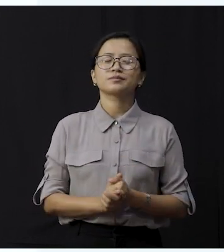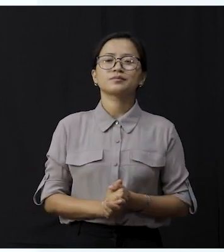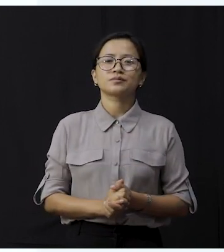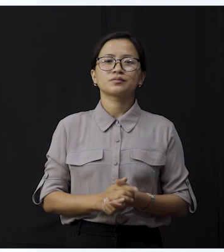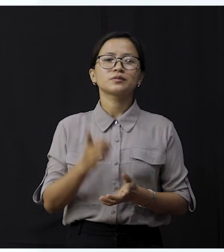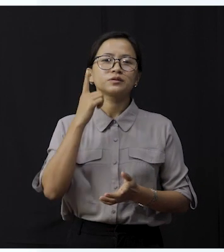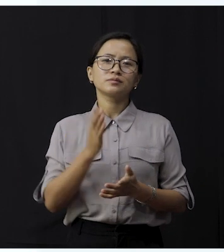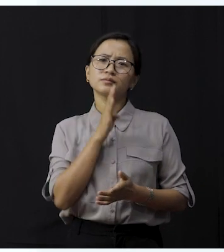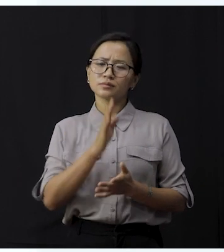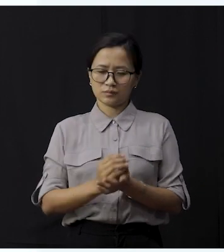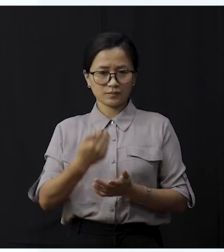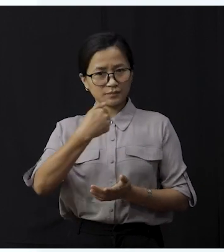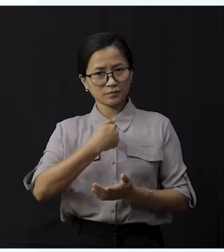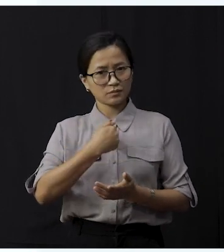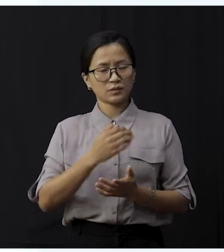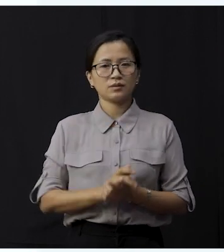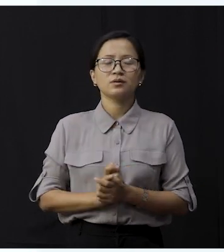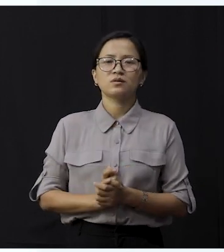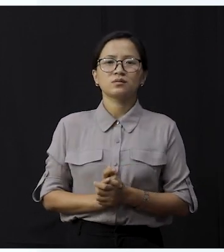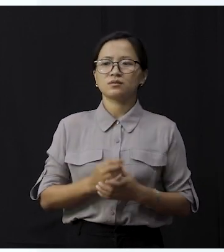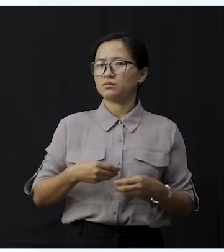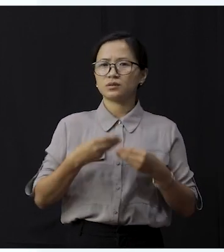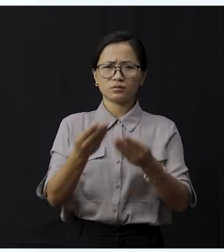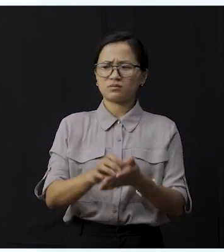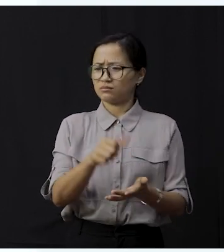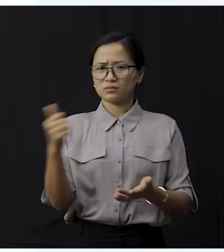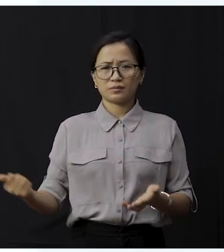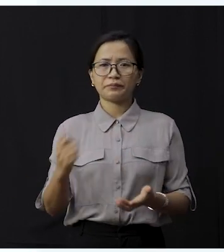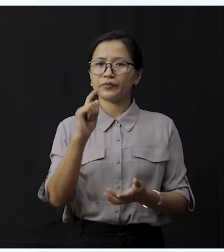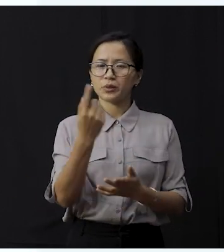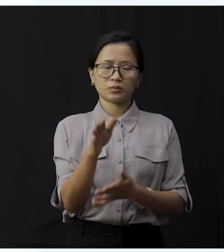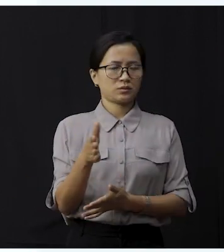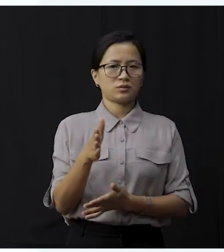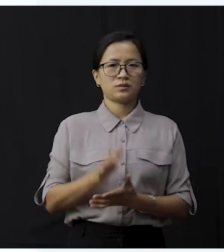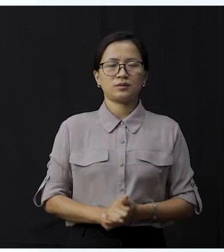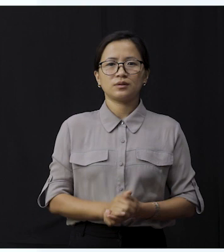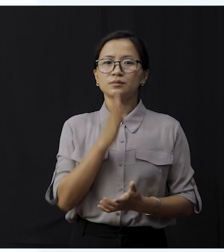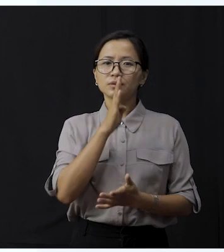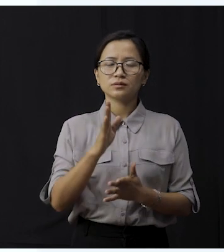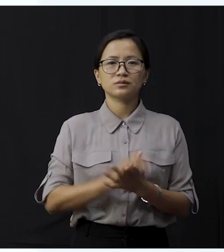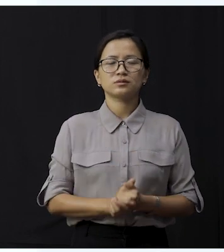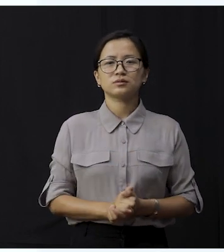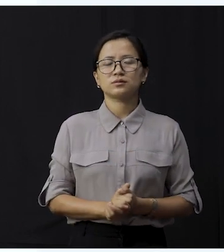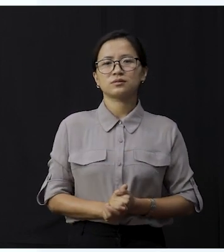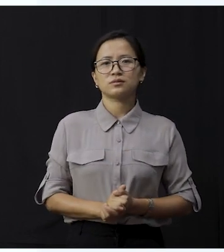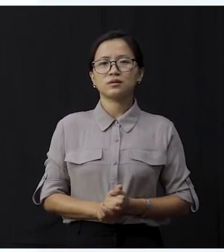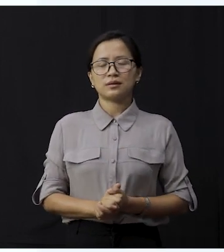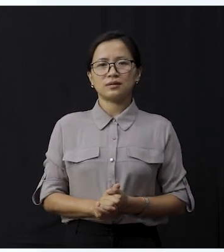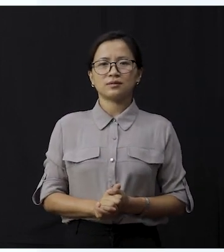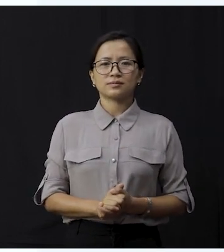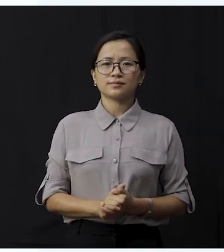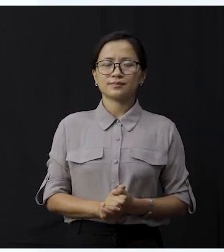the spectacle belongs to me, and it does not belongs to anyone. Yes or no? It does not belongs to anyone. It belongs to